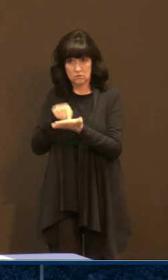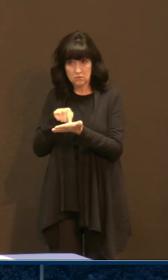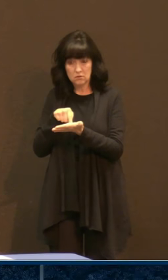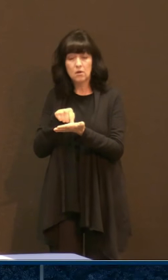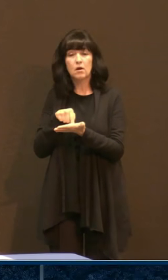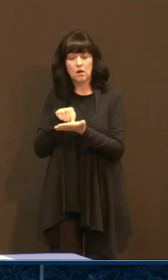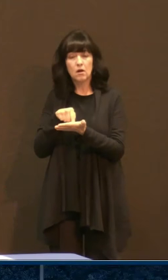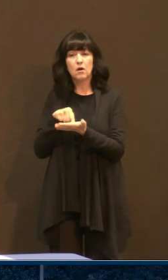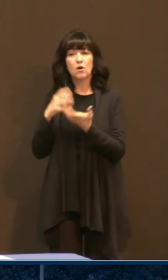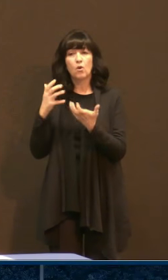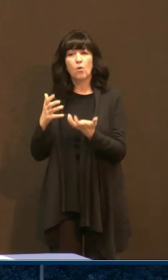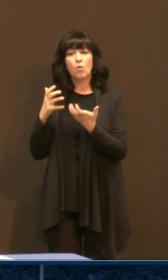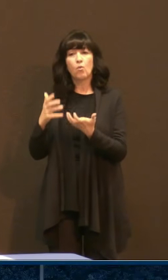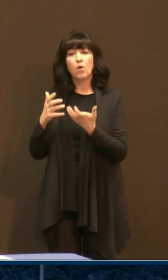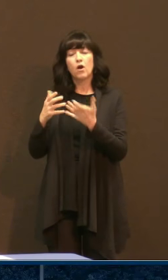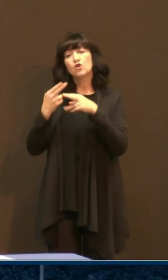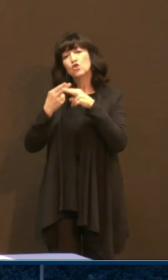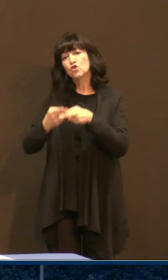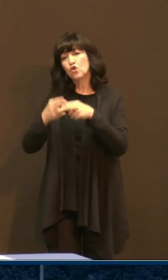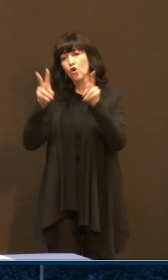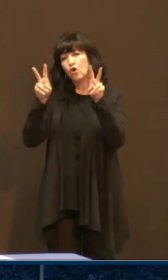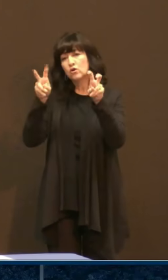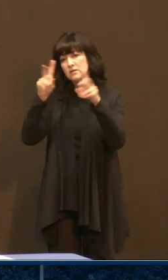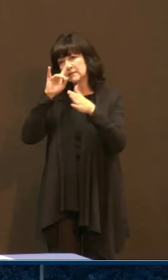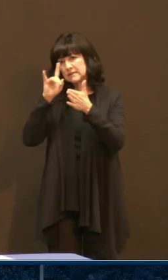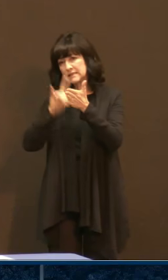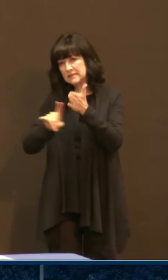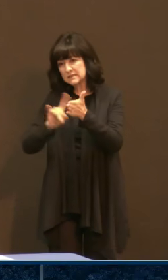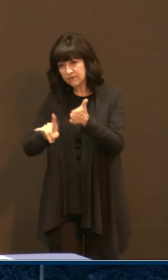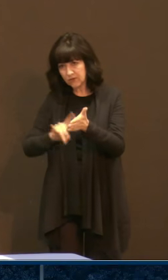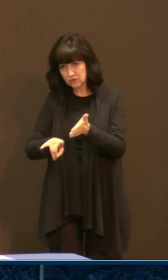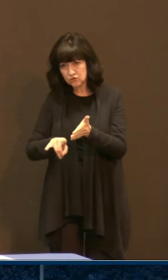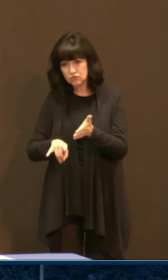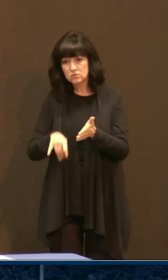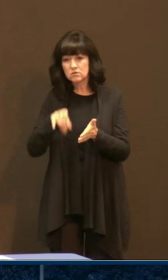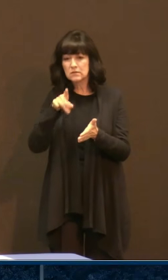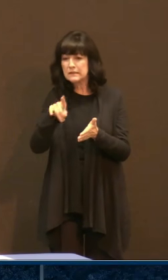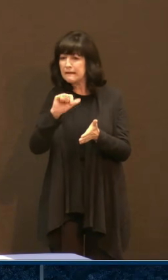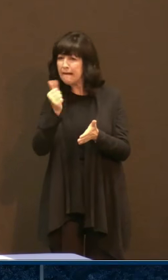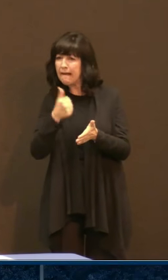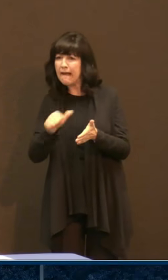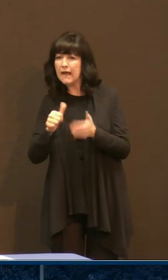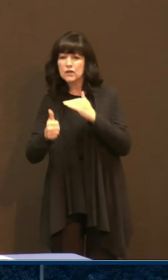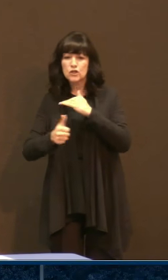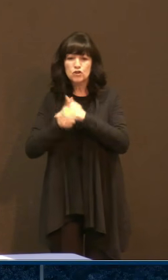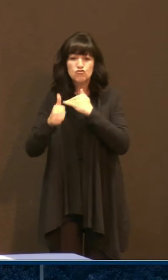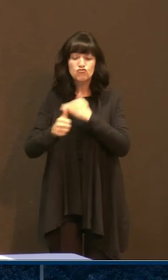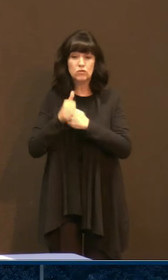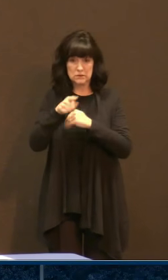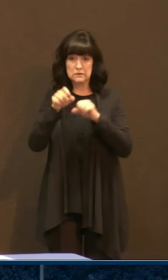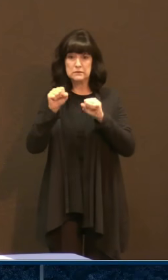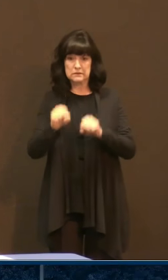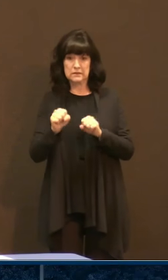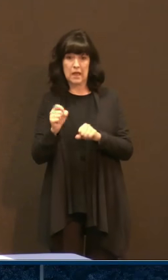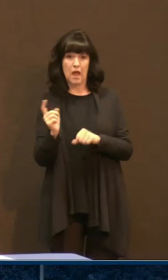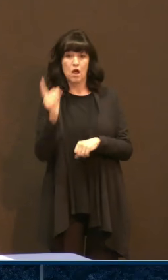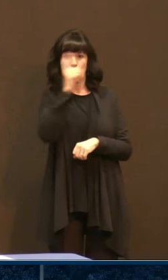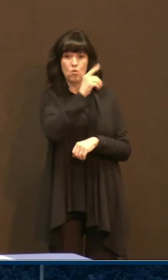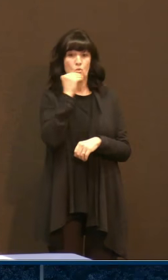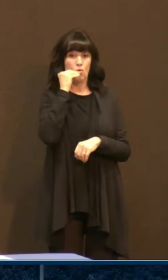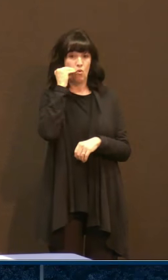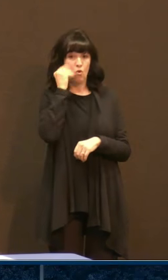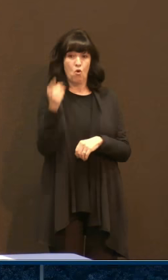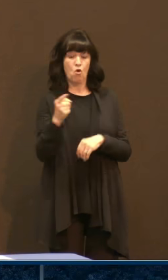risk factors and if a person can isolate safely, and then we connect them to the services they might need through a